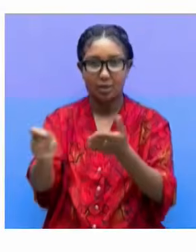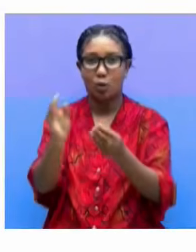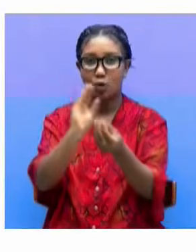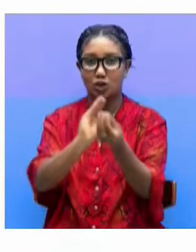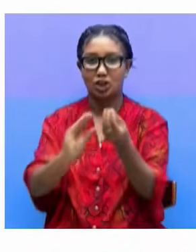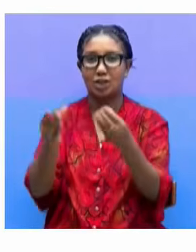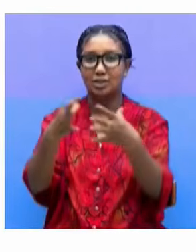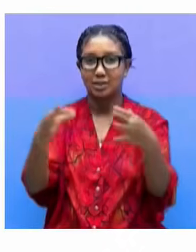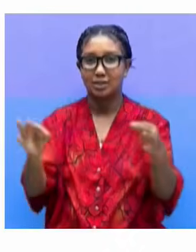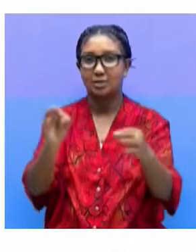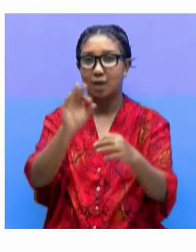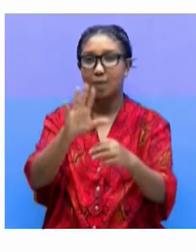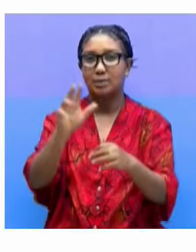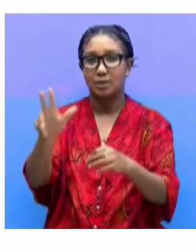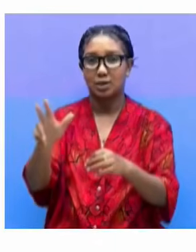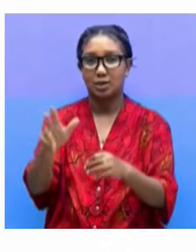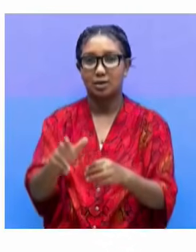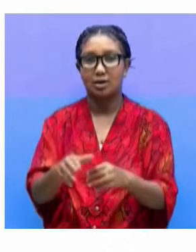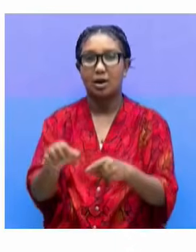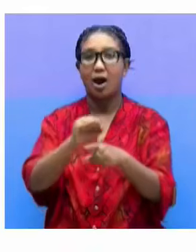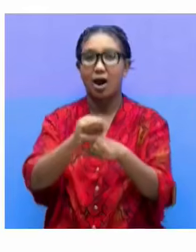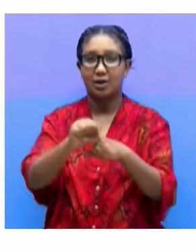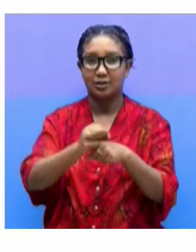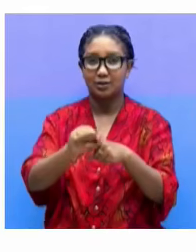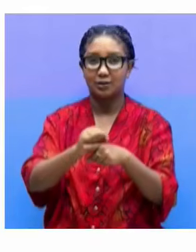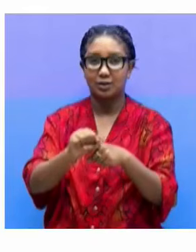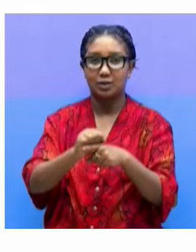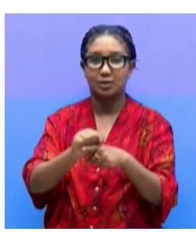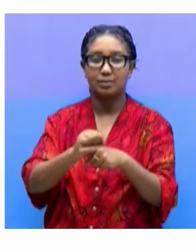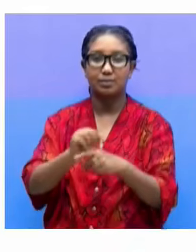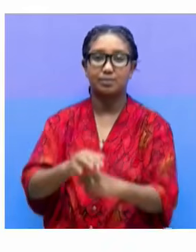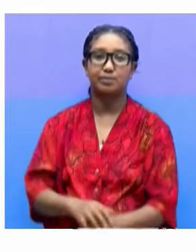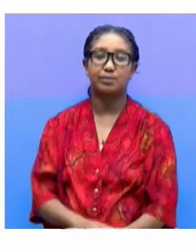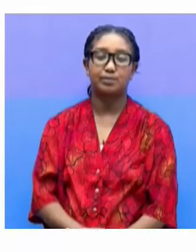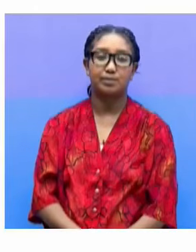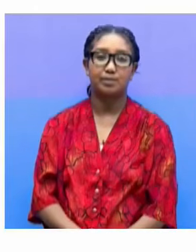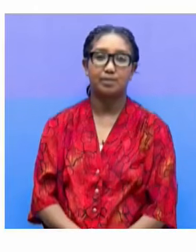conditional sentence type 3. Activity